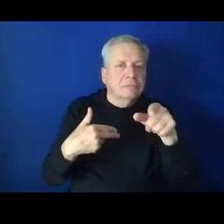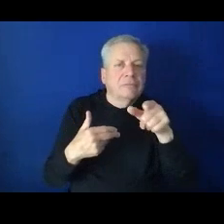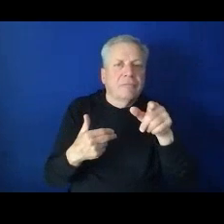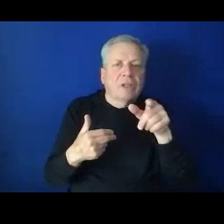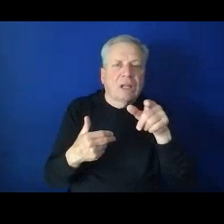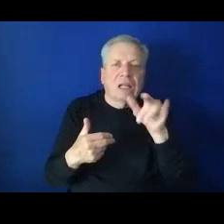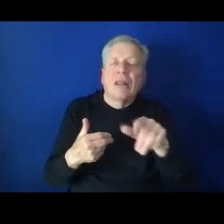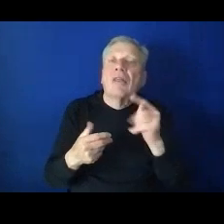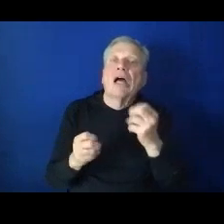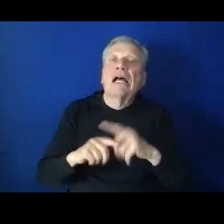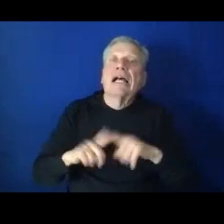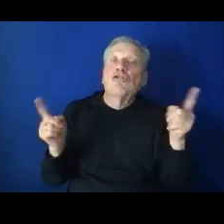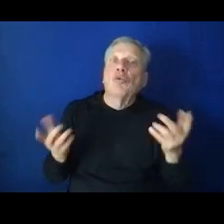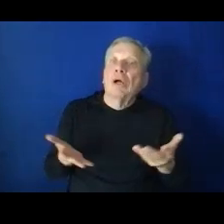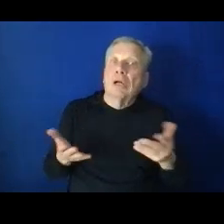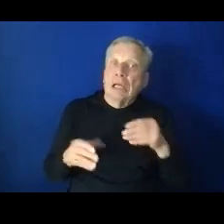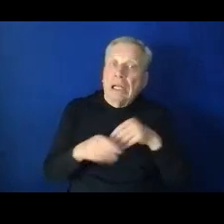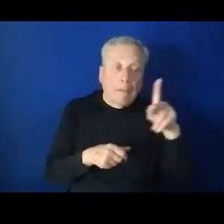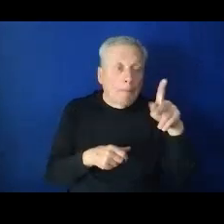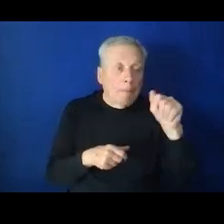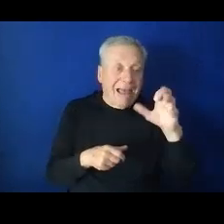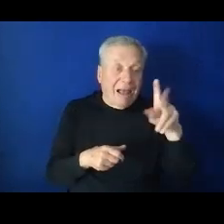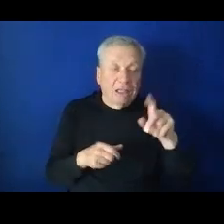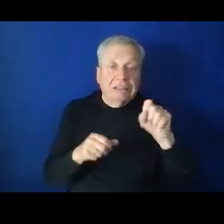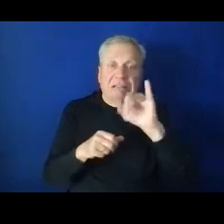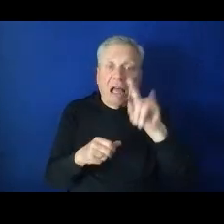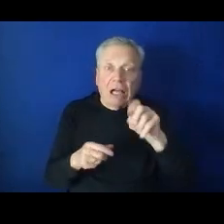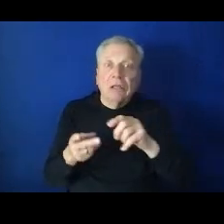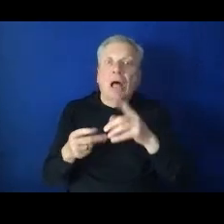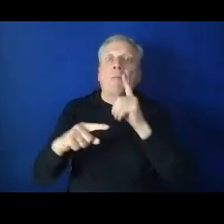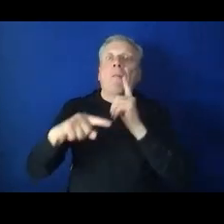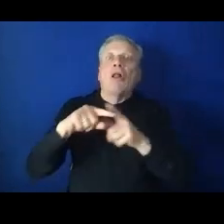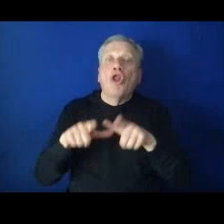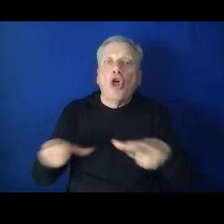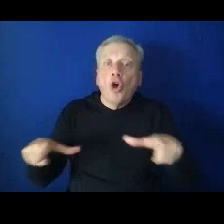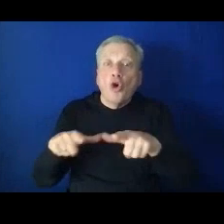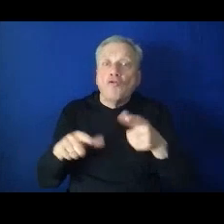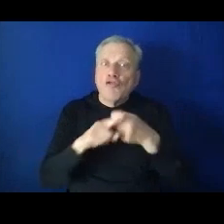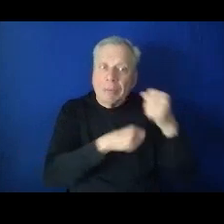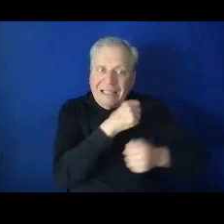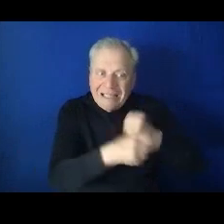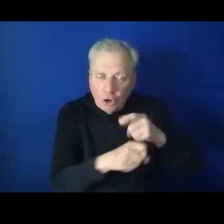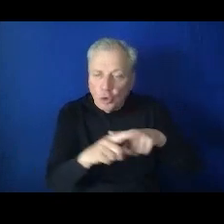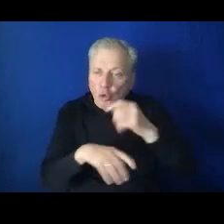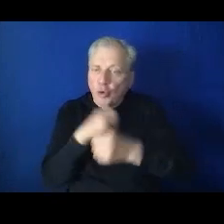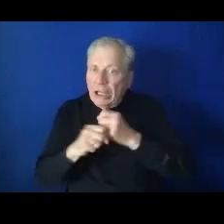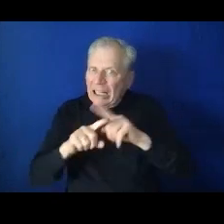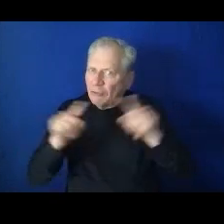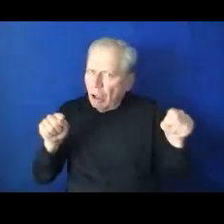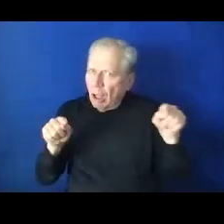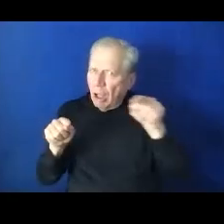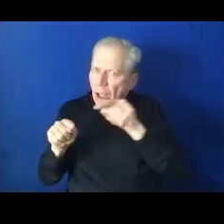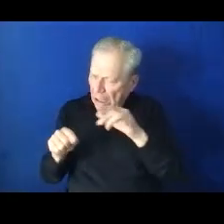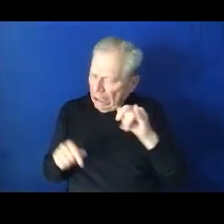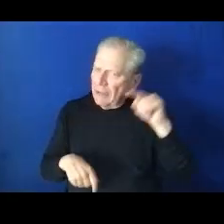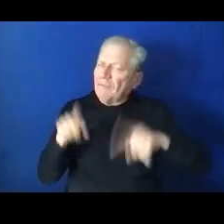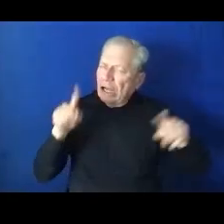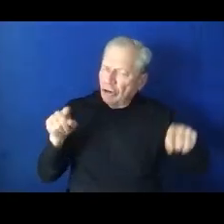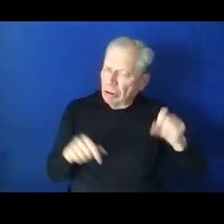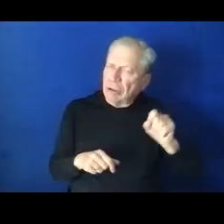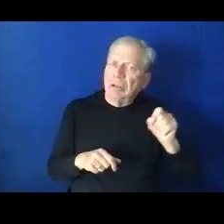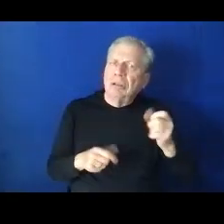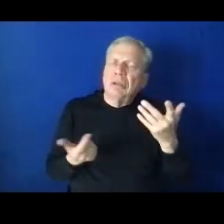the difference in pack size and location by year to year. So it varies somewhat